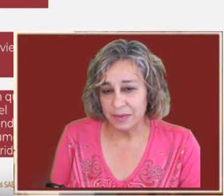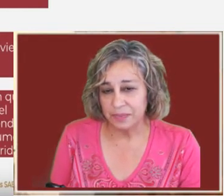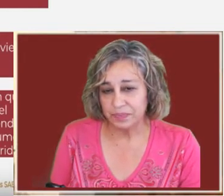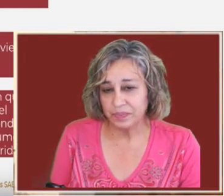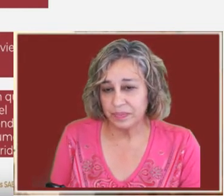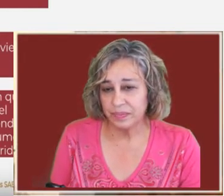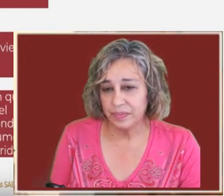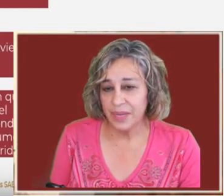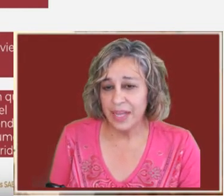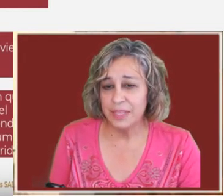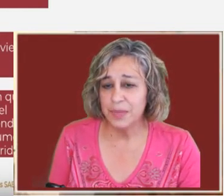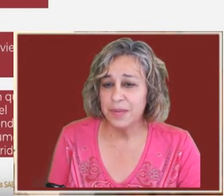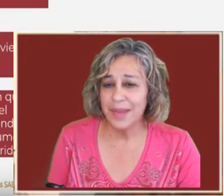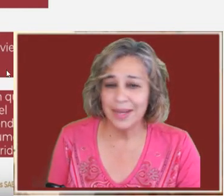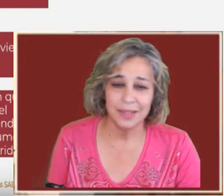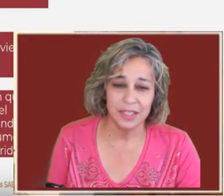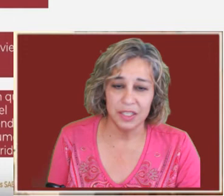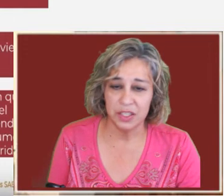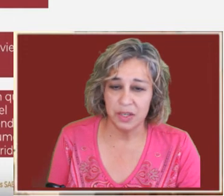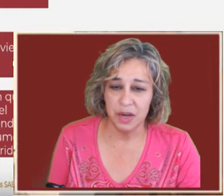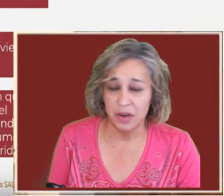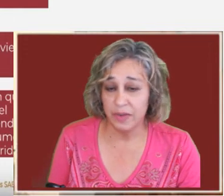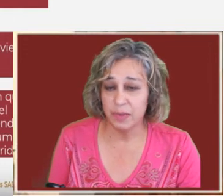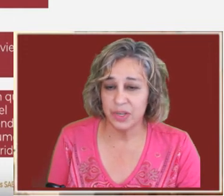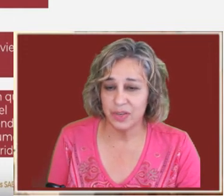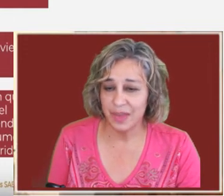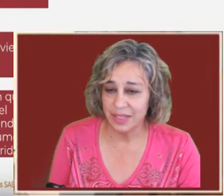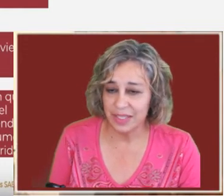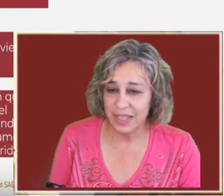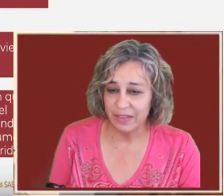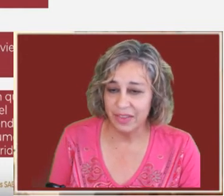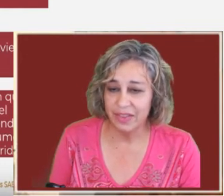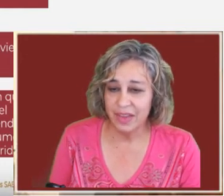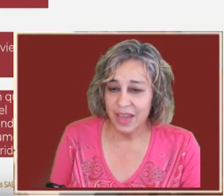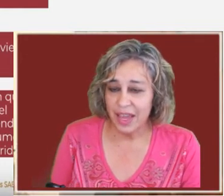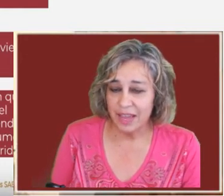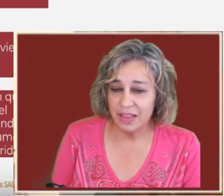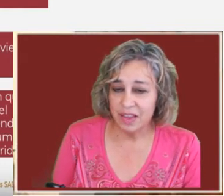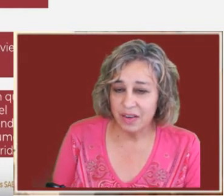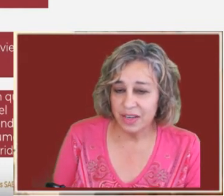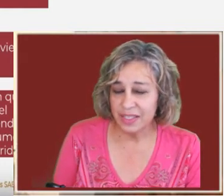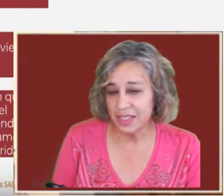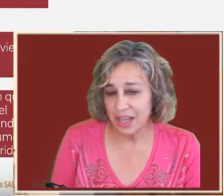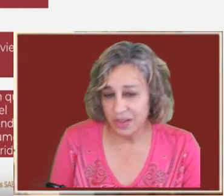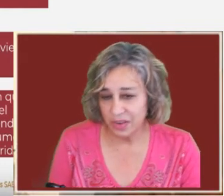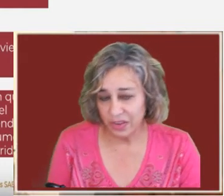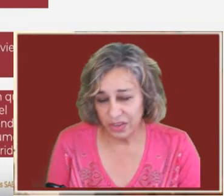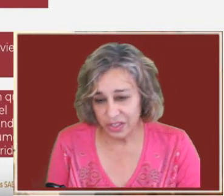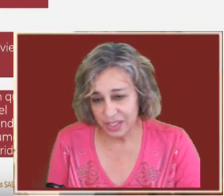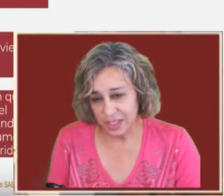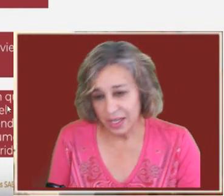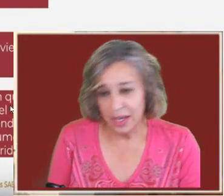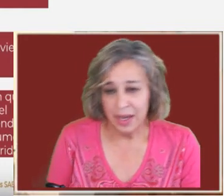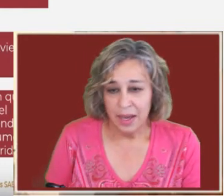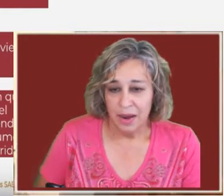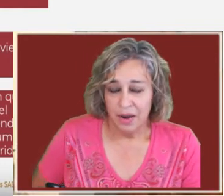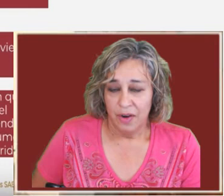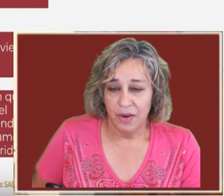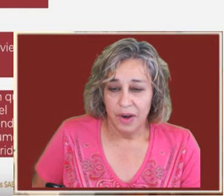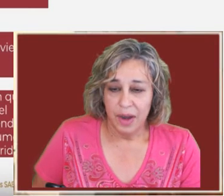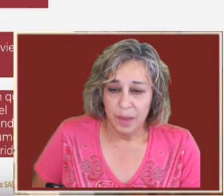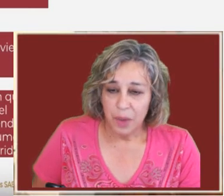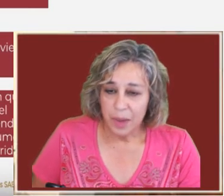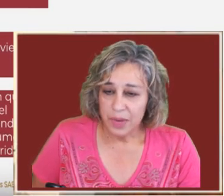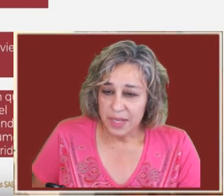estate has been abandoned since November 2007, and that there exists other goods